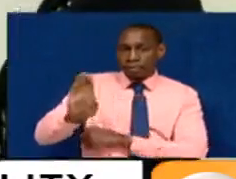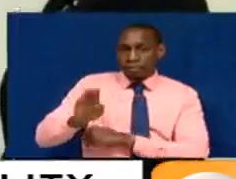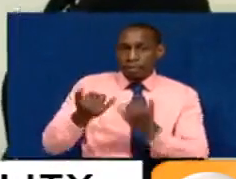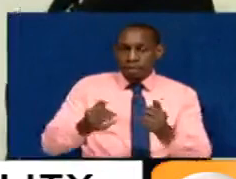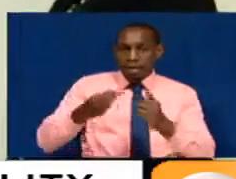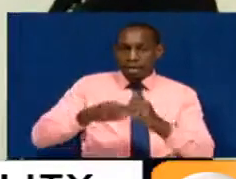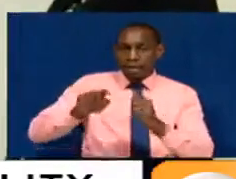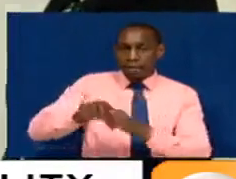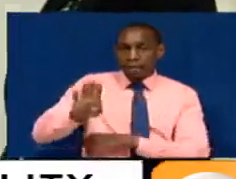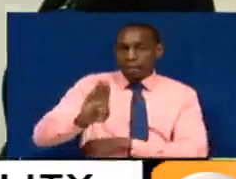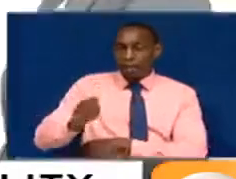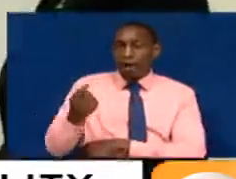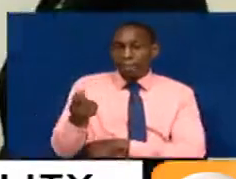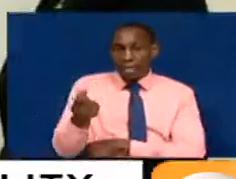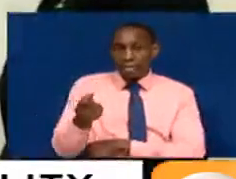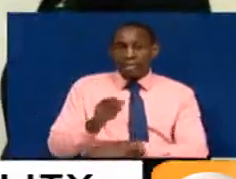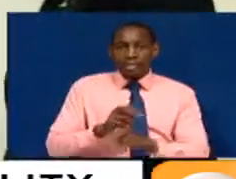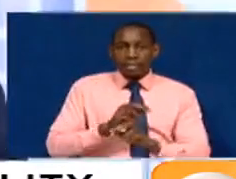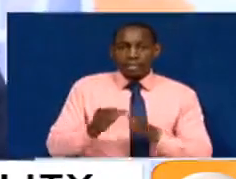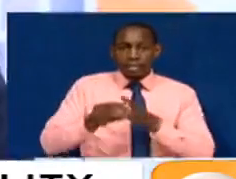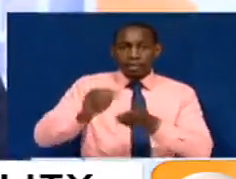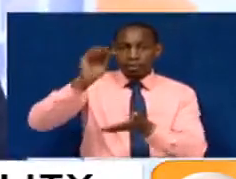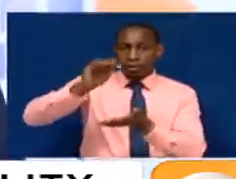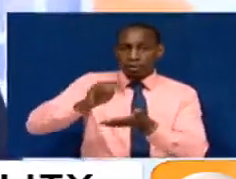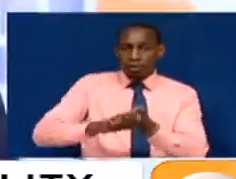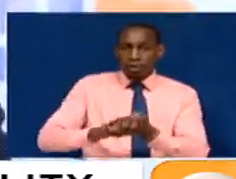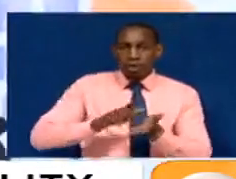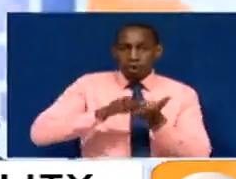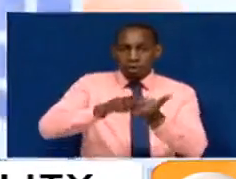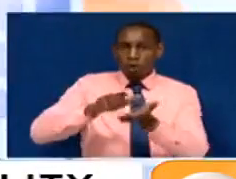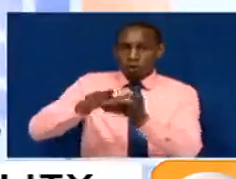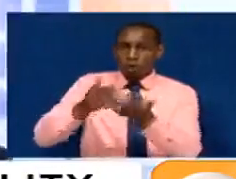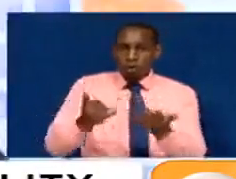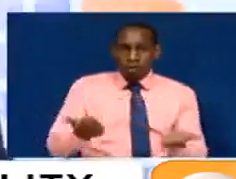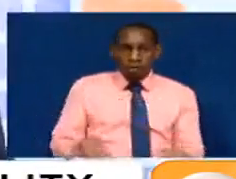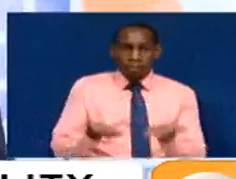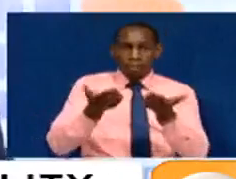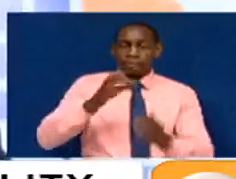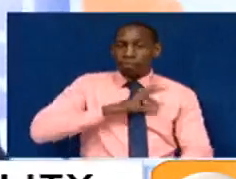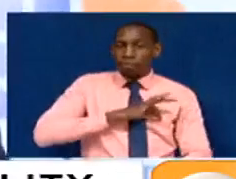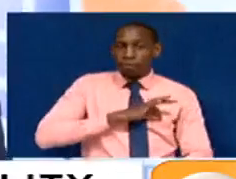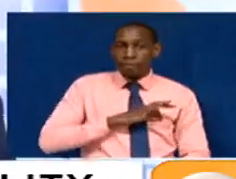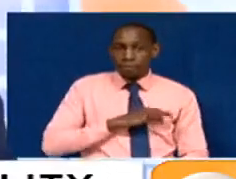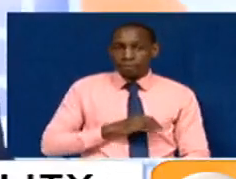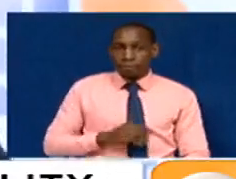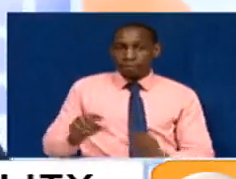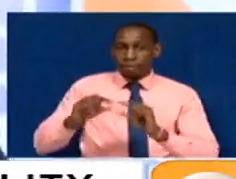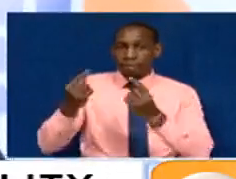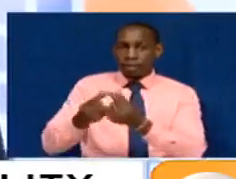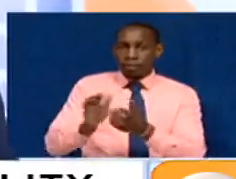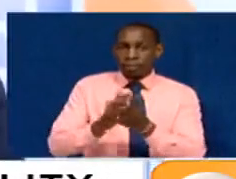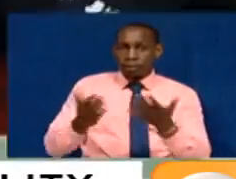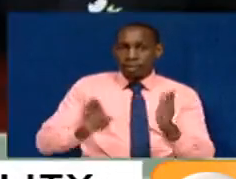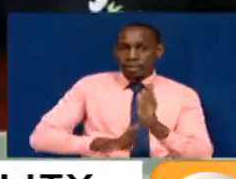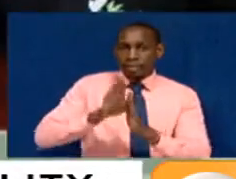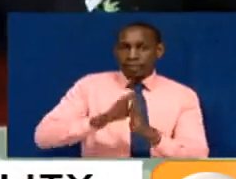to 8.4 billion Kenya shillings, resulting in a reduction in loan provisions, which has improved profitability. The group, through its property